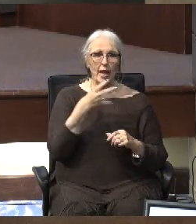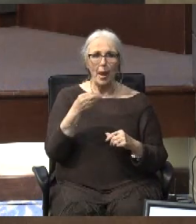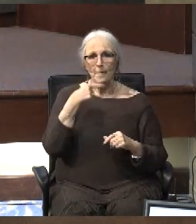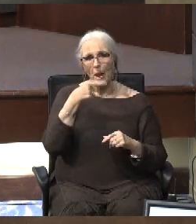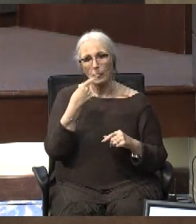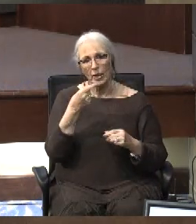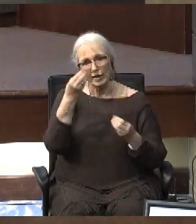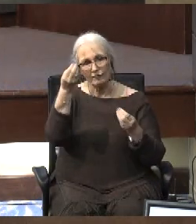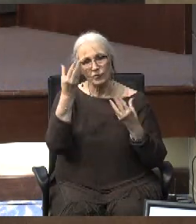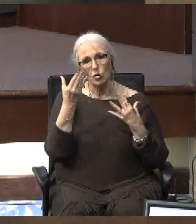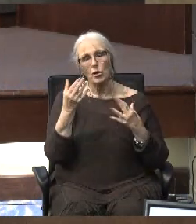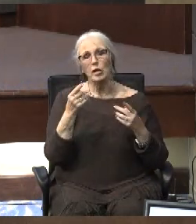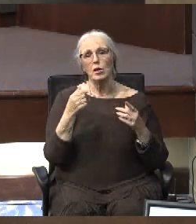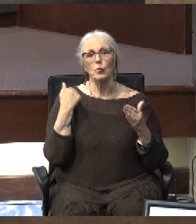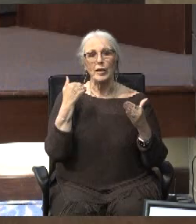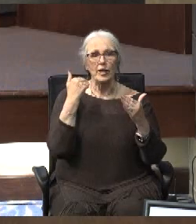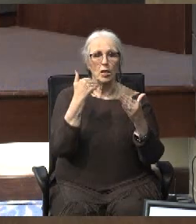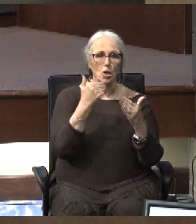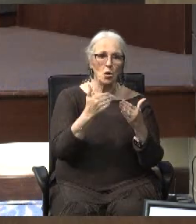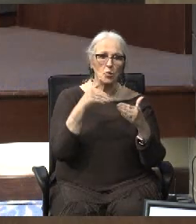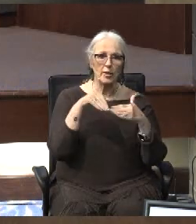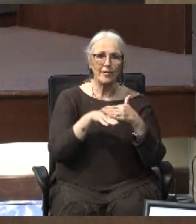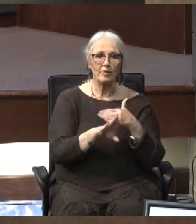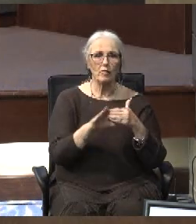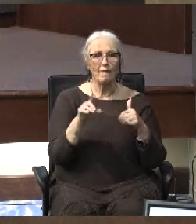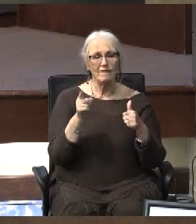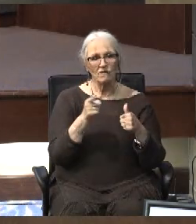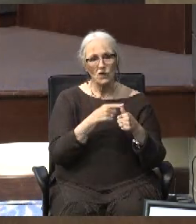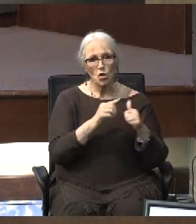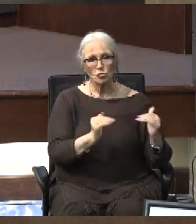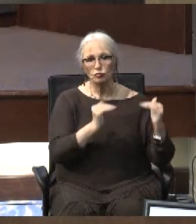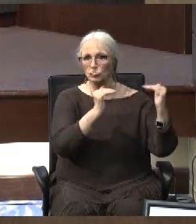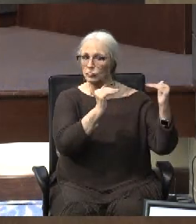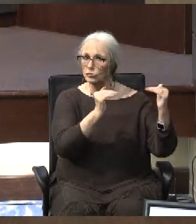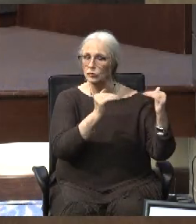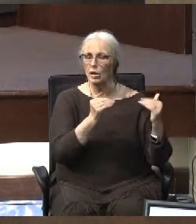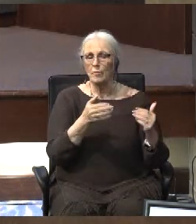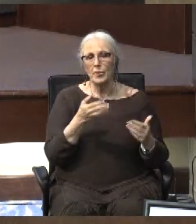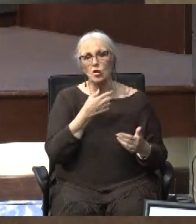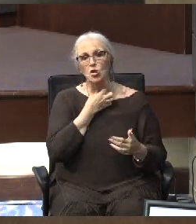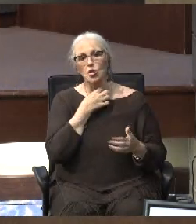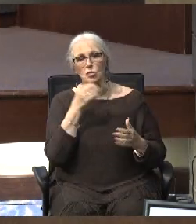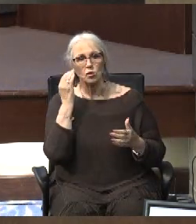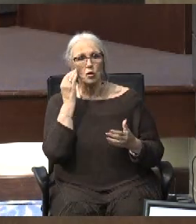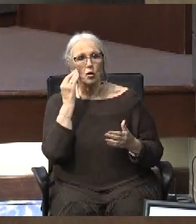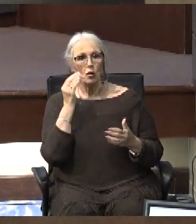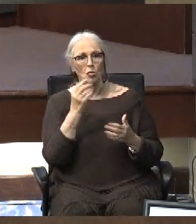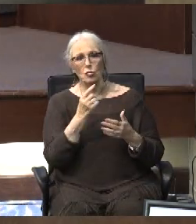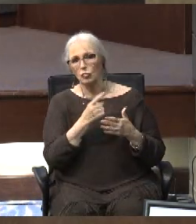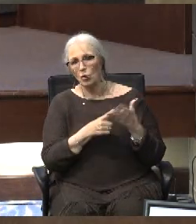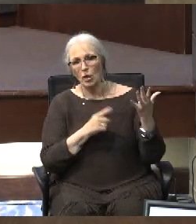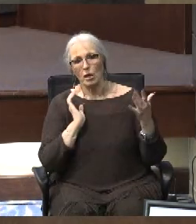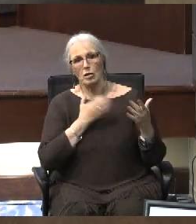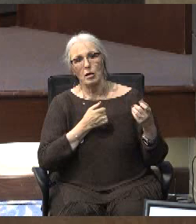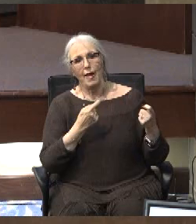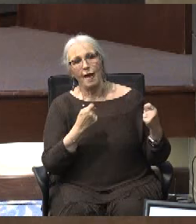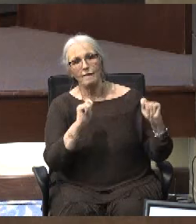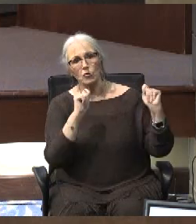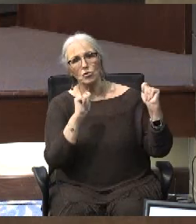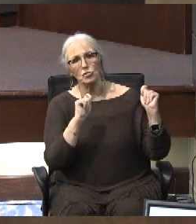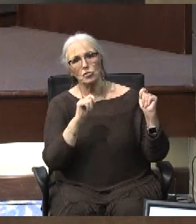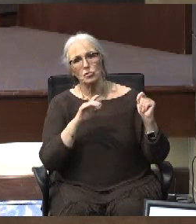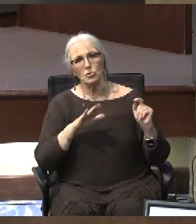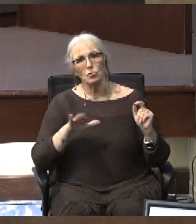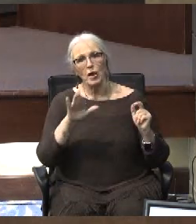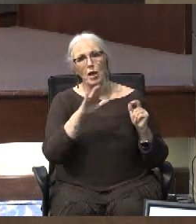And as we get closer to entering that first threshold, I'll be curious to know kind of what our communication efforts around